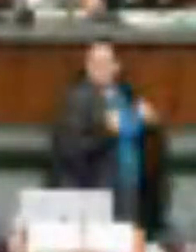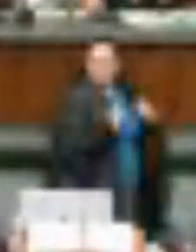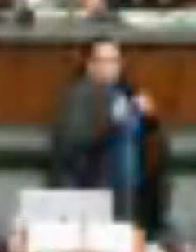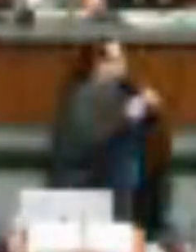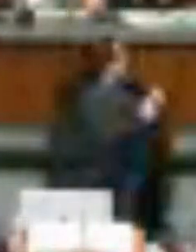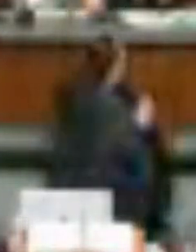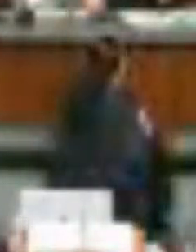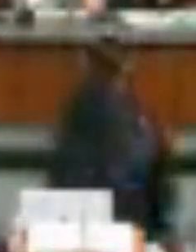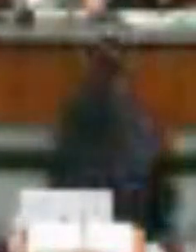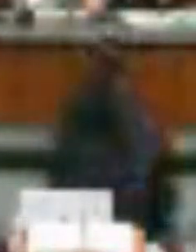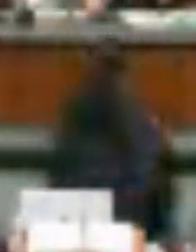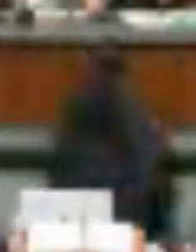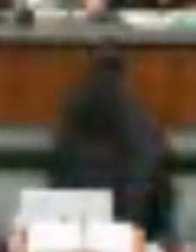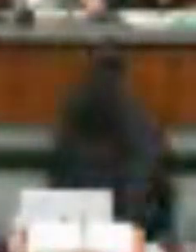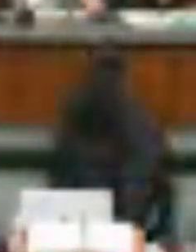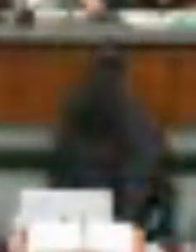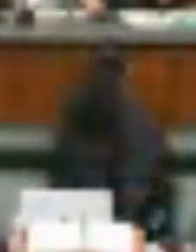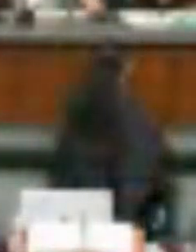Or before.